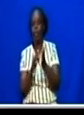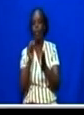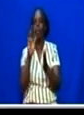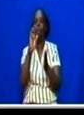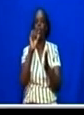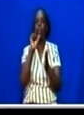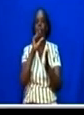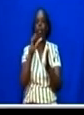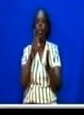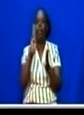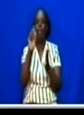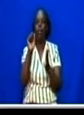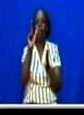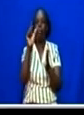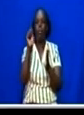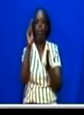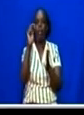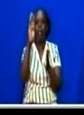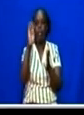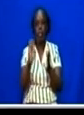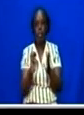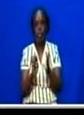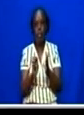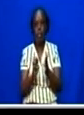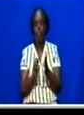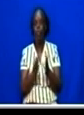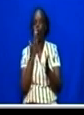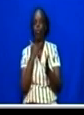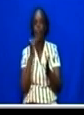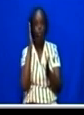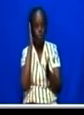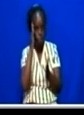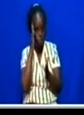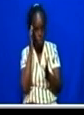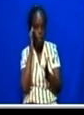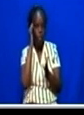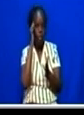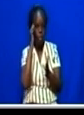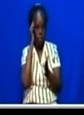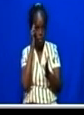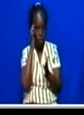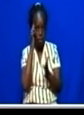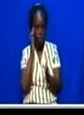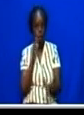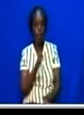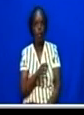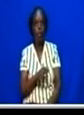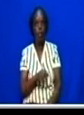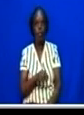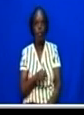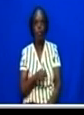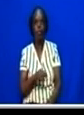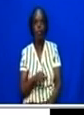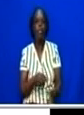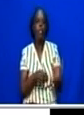balance? That is the purpose of a trial balance. So we want to know these reasons. We look at